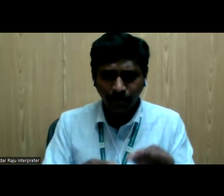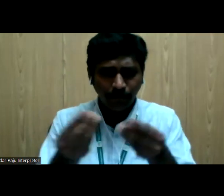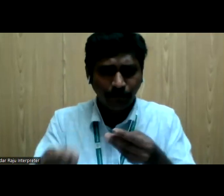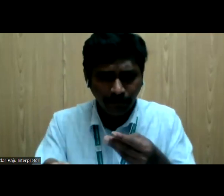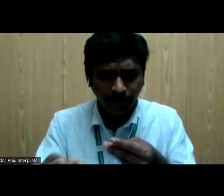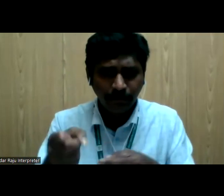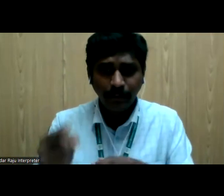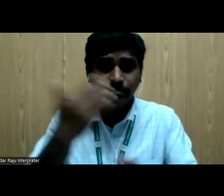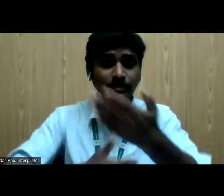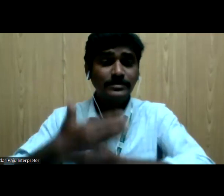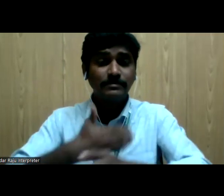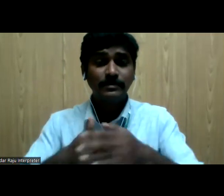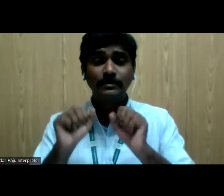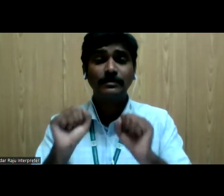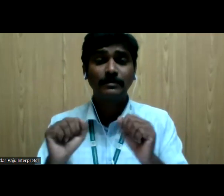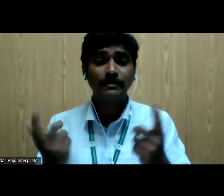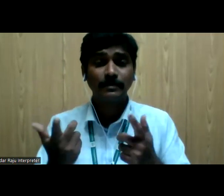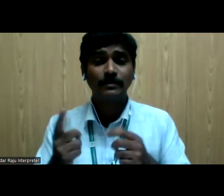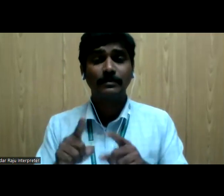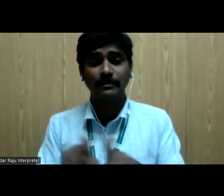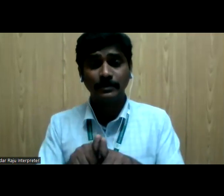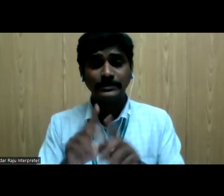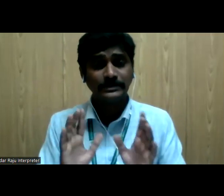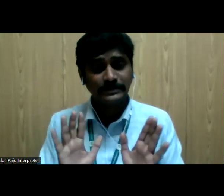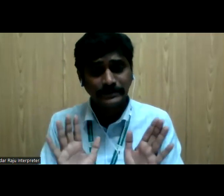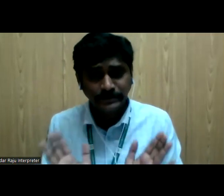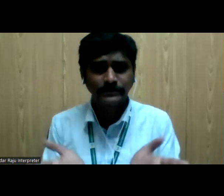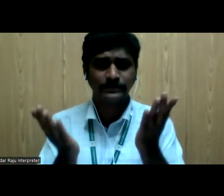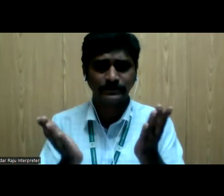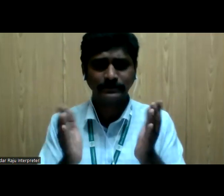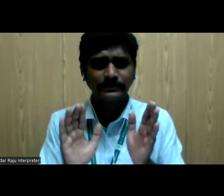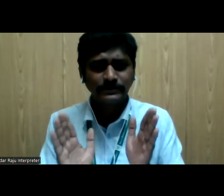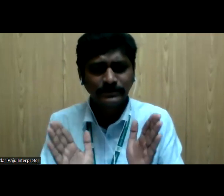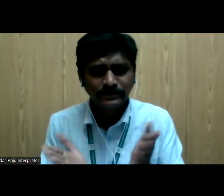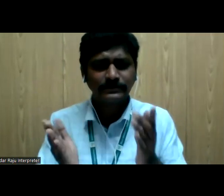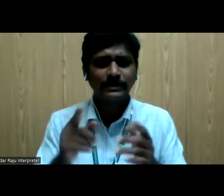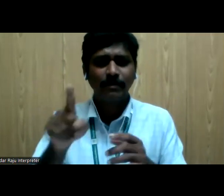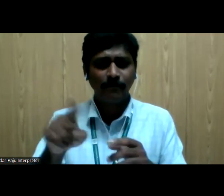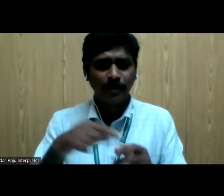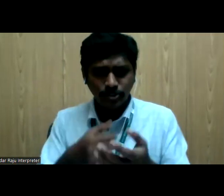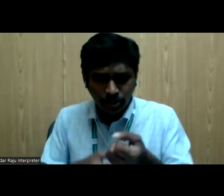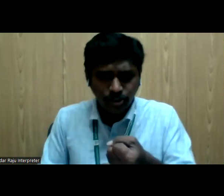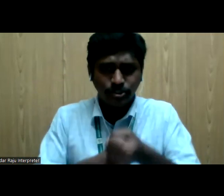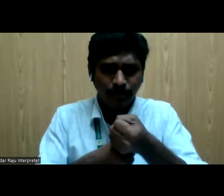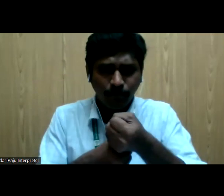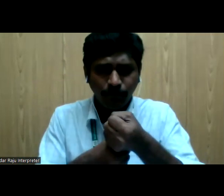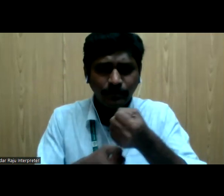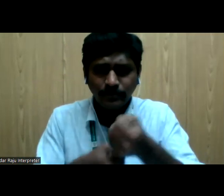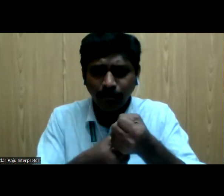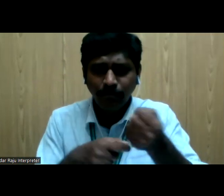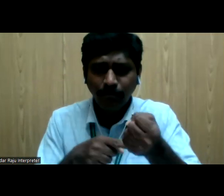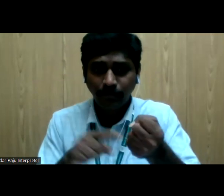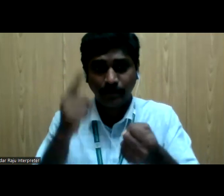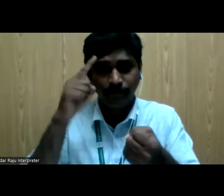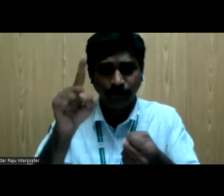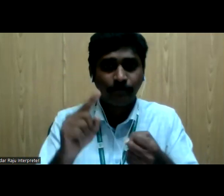with persons with disabilities. We started off with supporting a number of organizations which are working for the